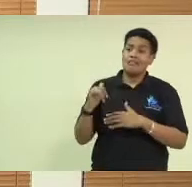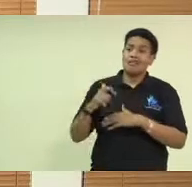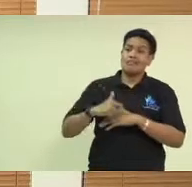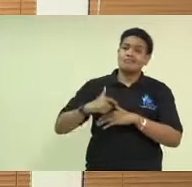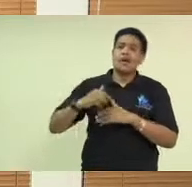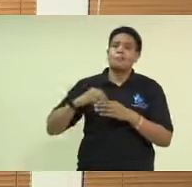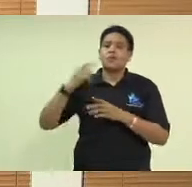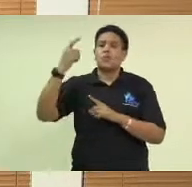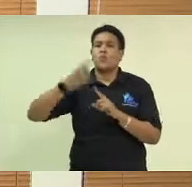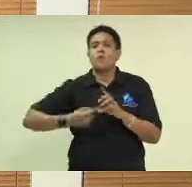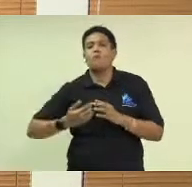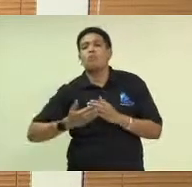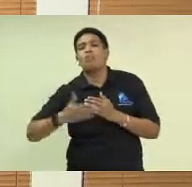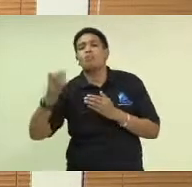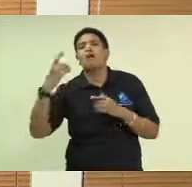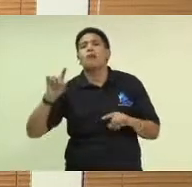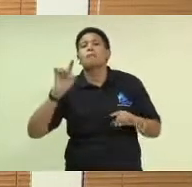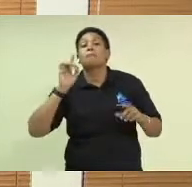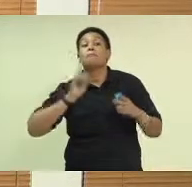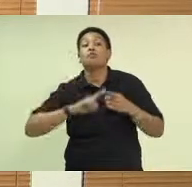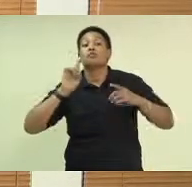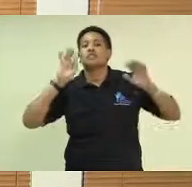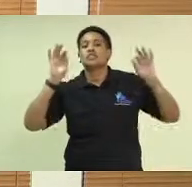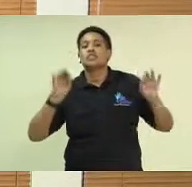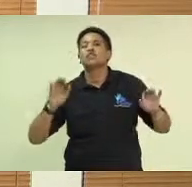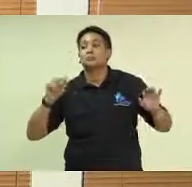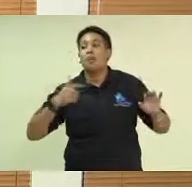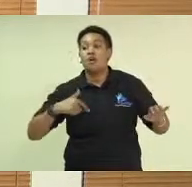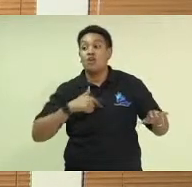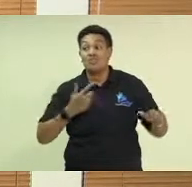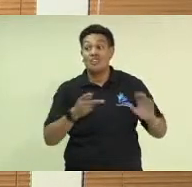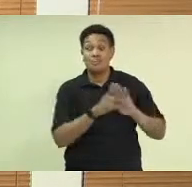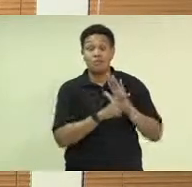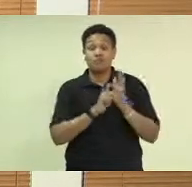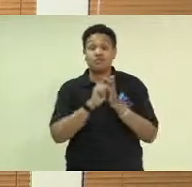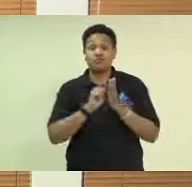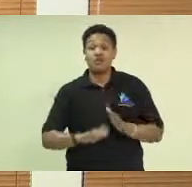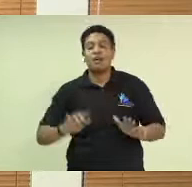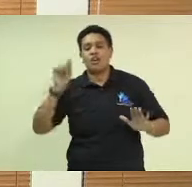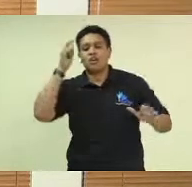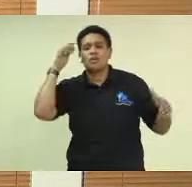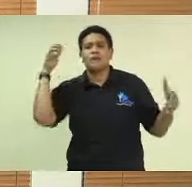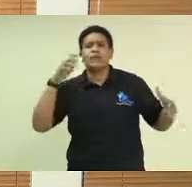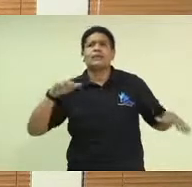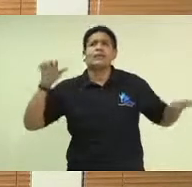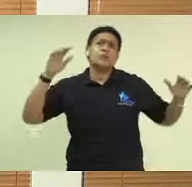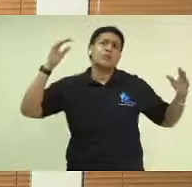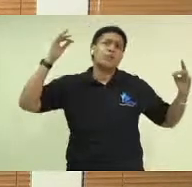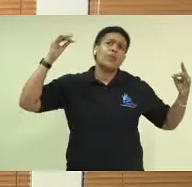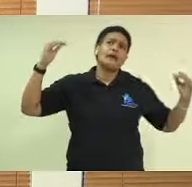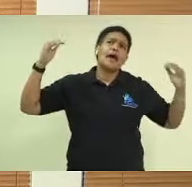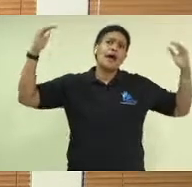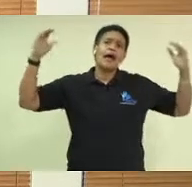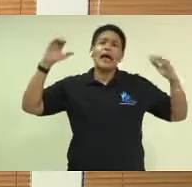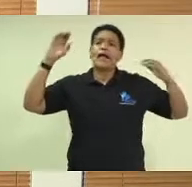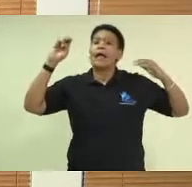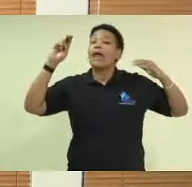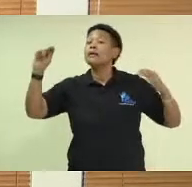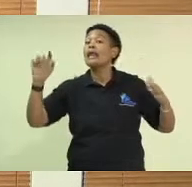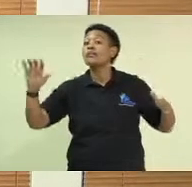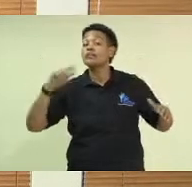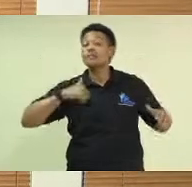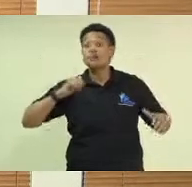time. And then, of course, the decision by us as policymakers, the cabinet. My own view is